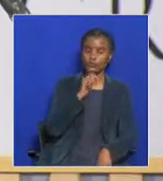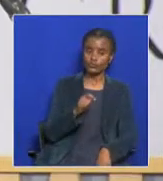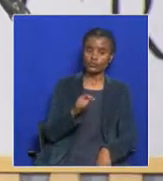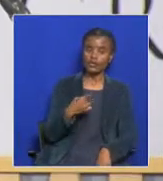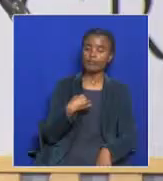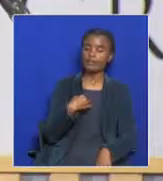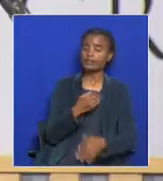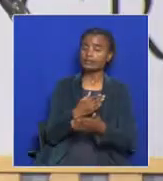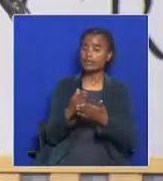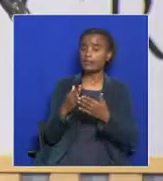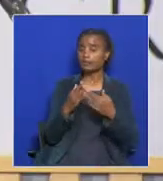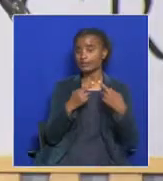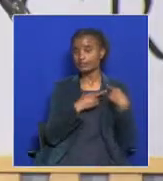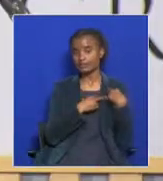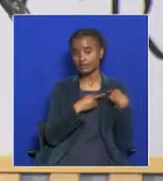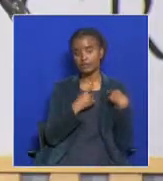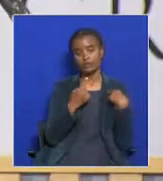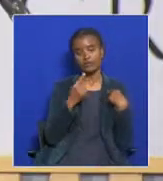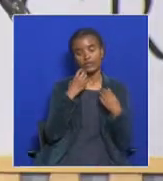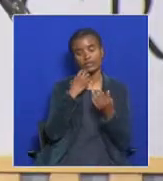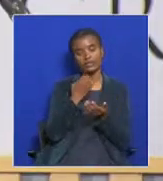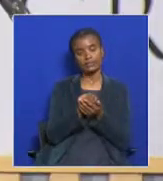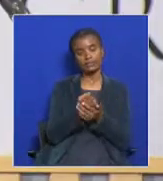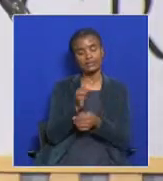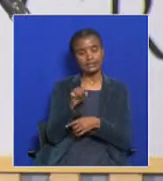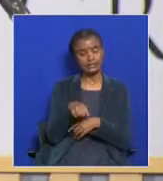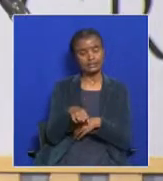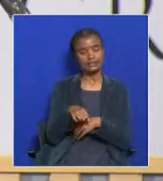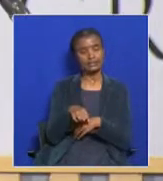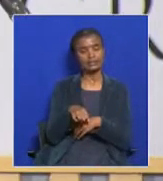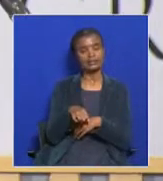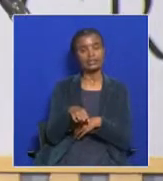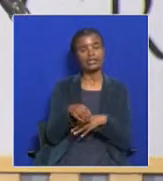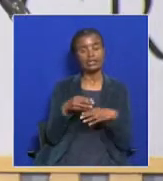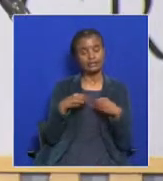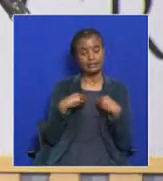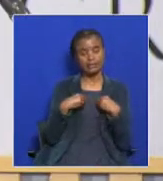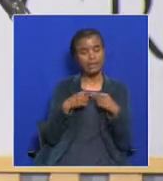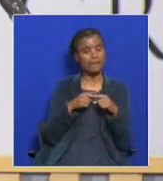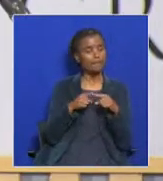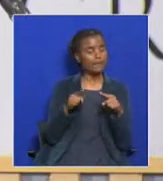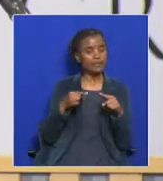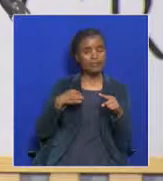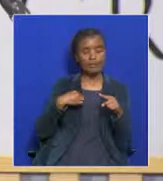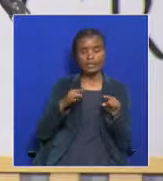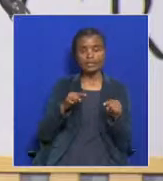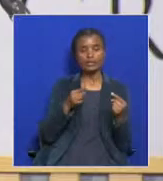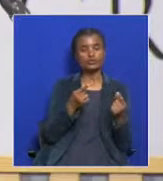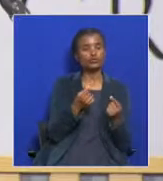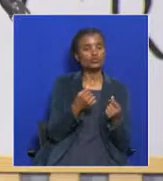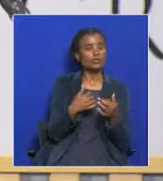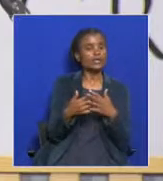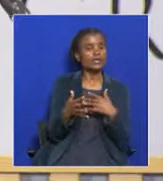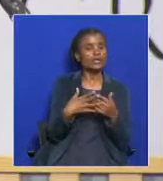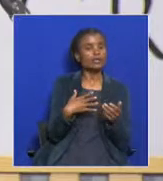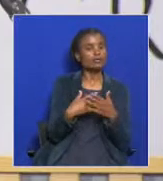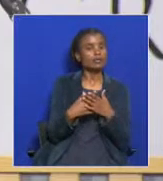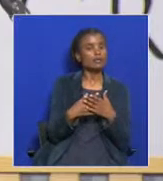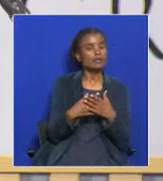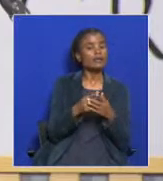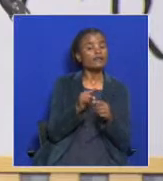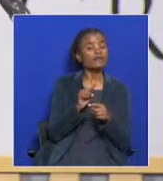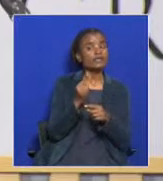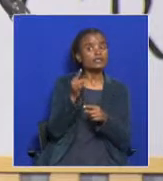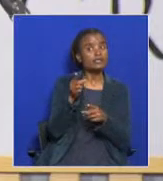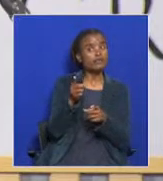exhibits, but I can't do anything without his say-so. I can't go to Colonel Prinsloo and now just remove exhibits.